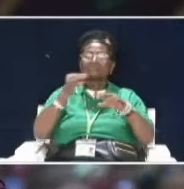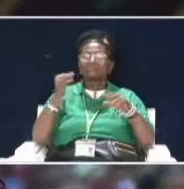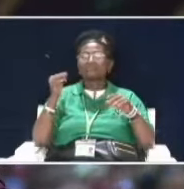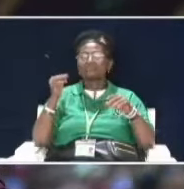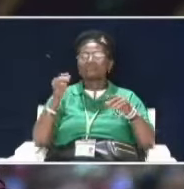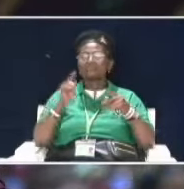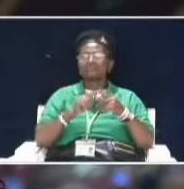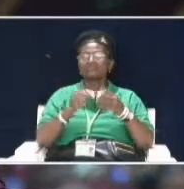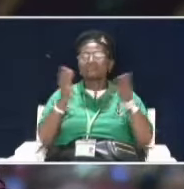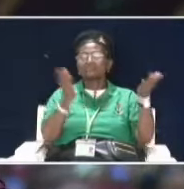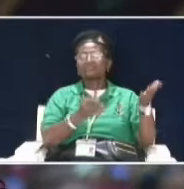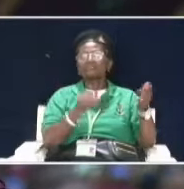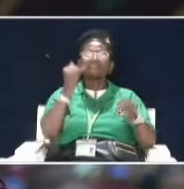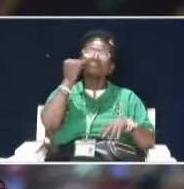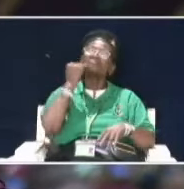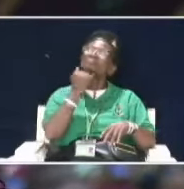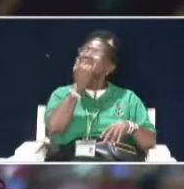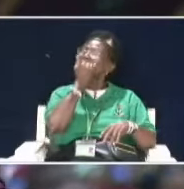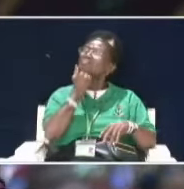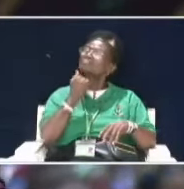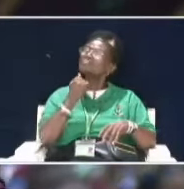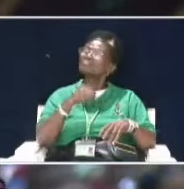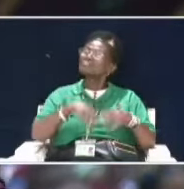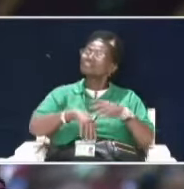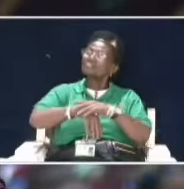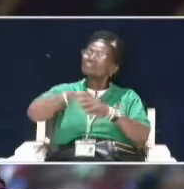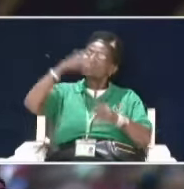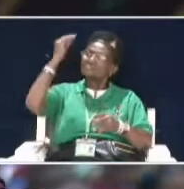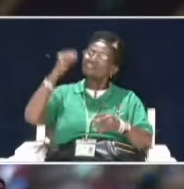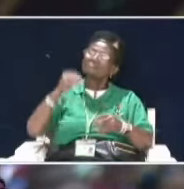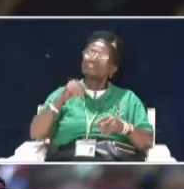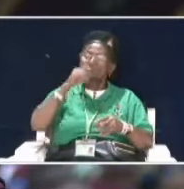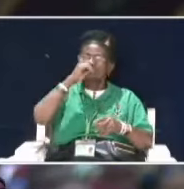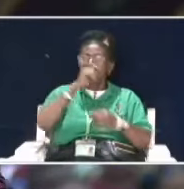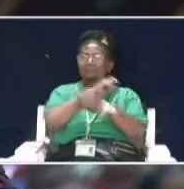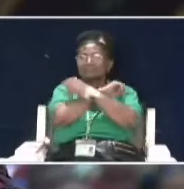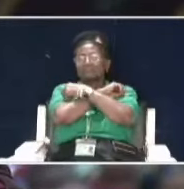to bring Israel out of Egypt.